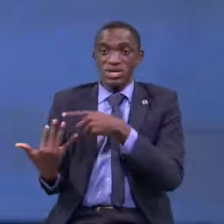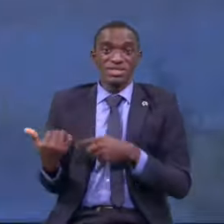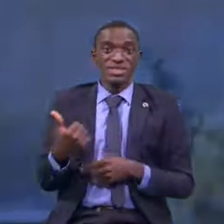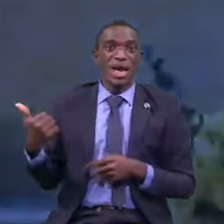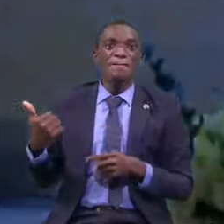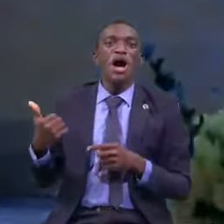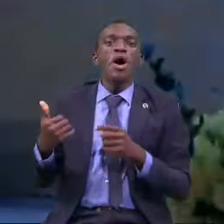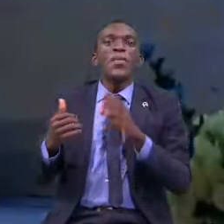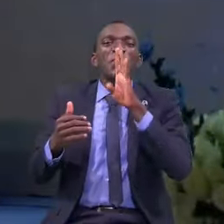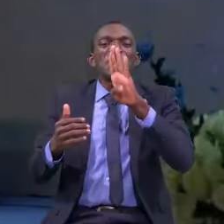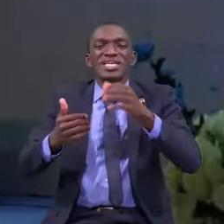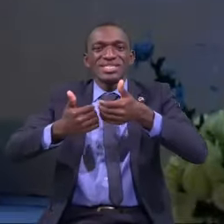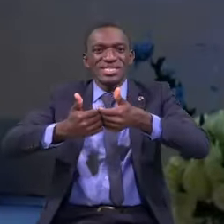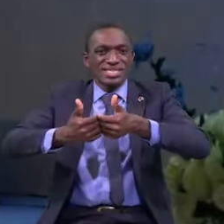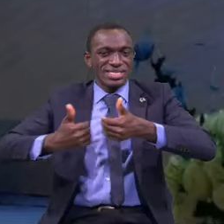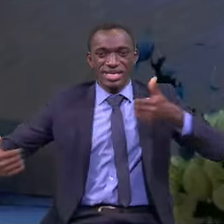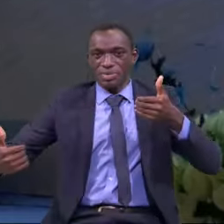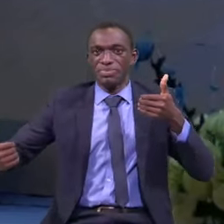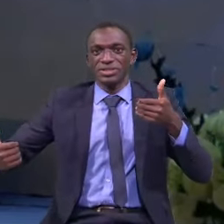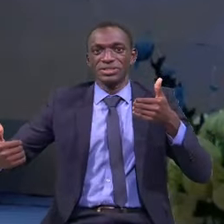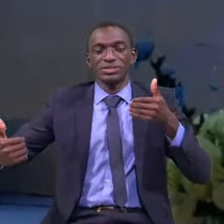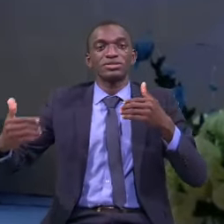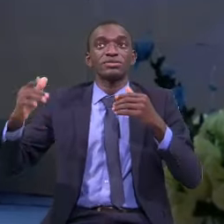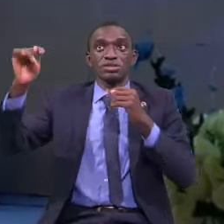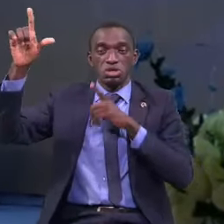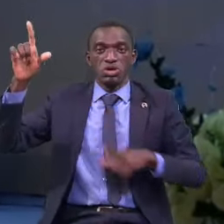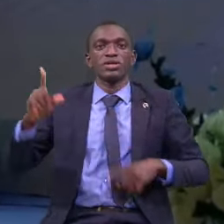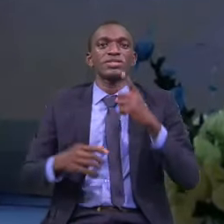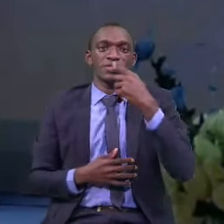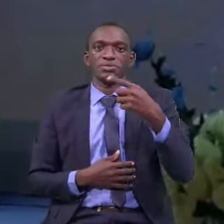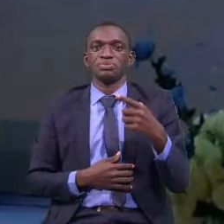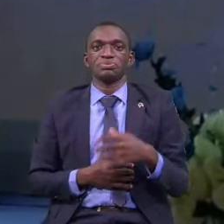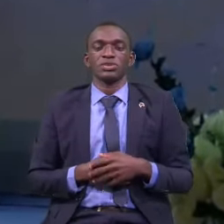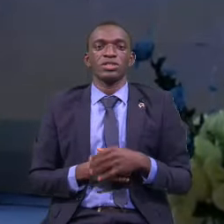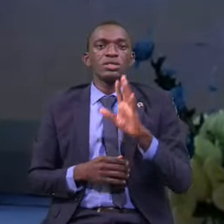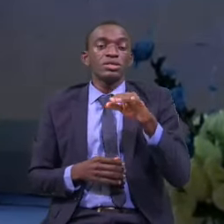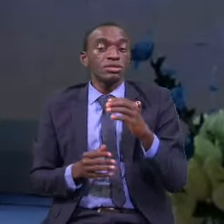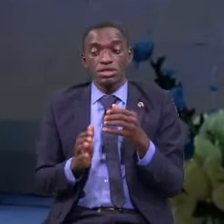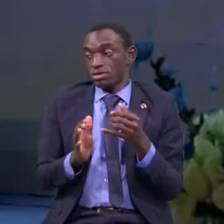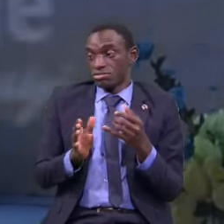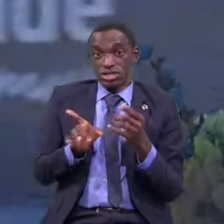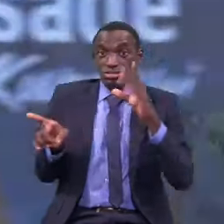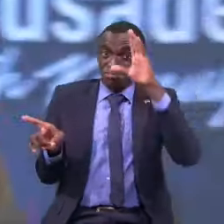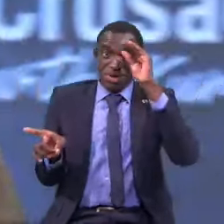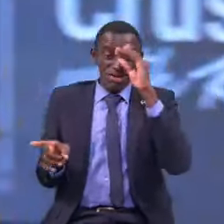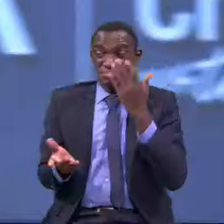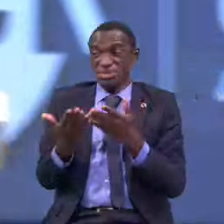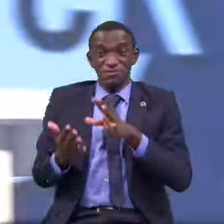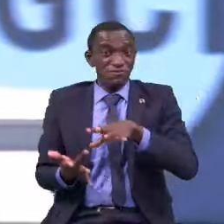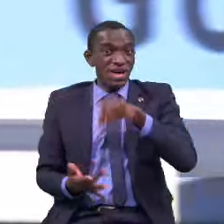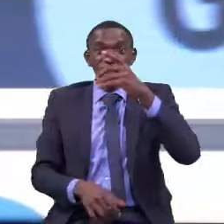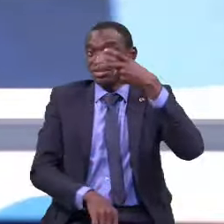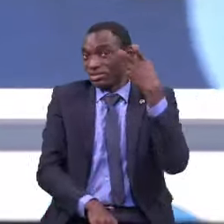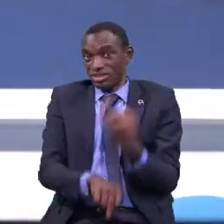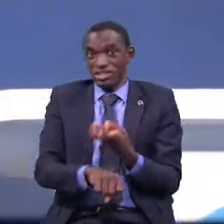separate, says the Lord. You know, it would have been difficult for that man. All